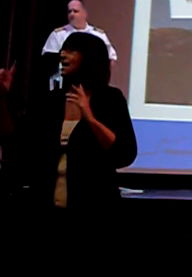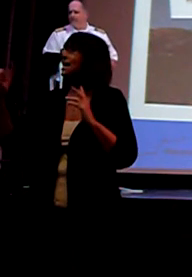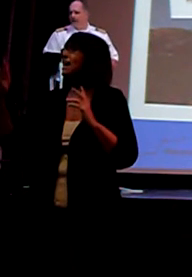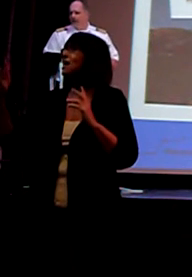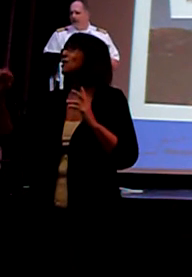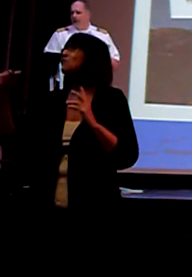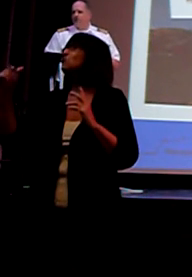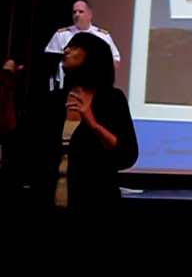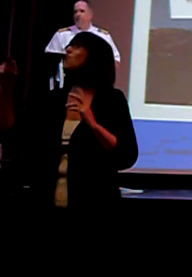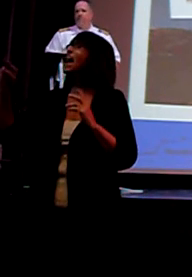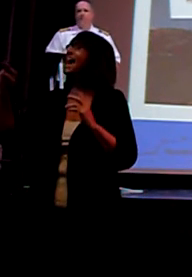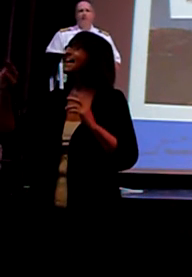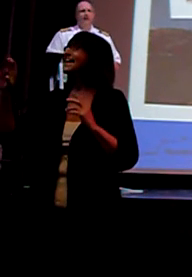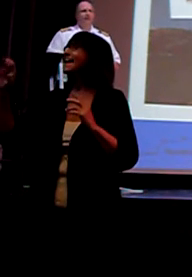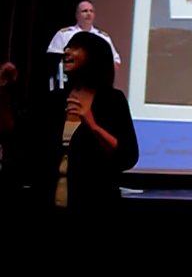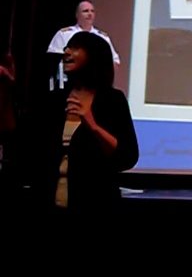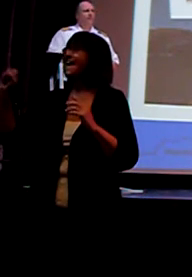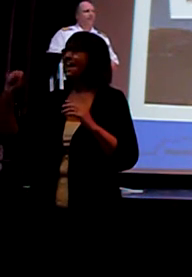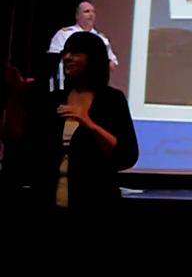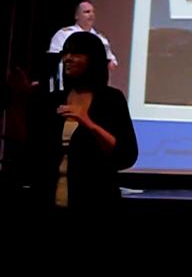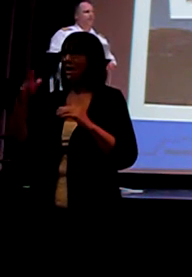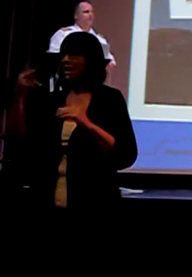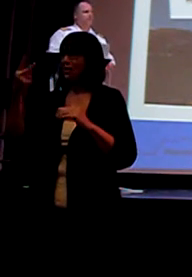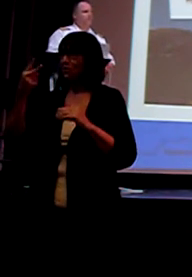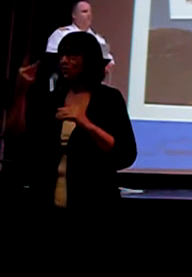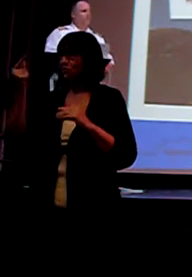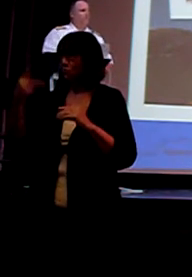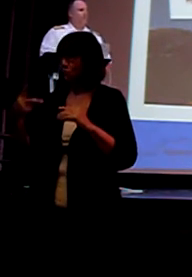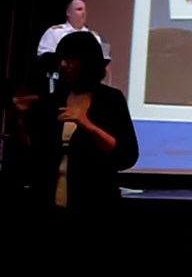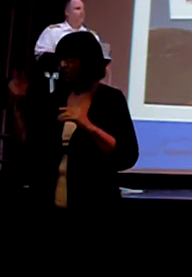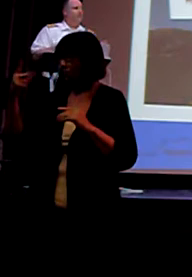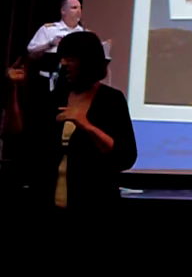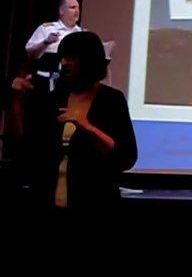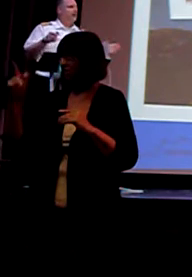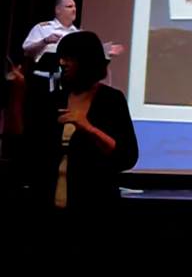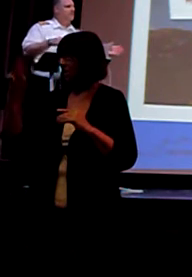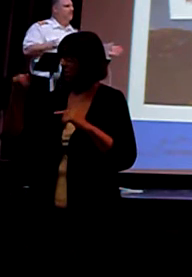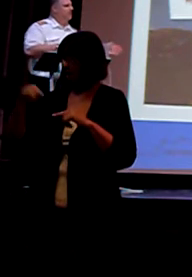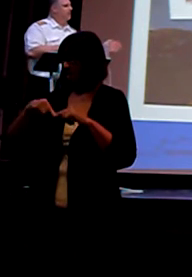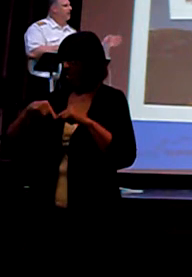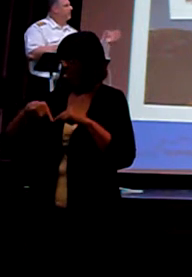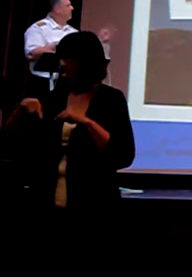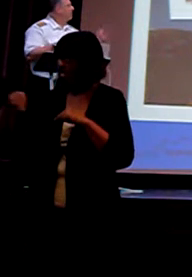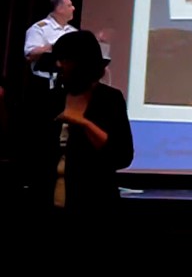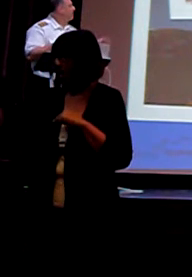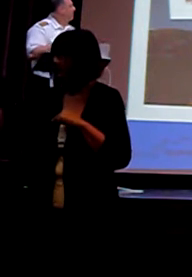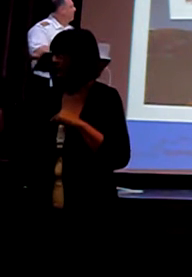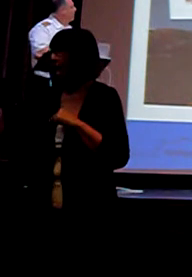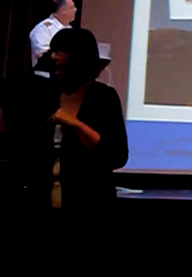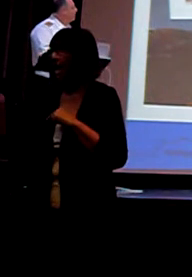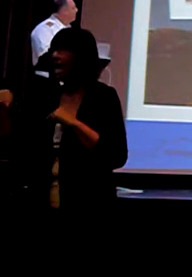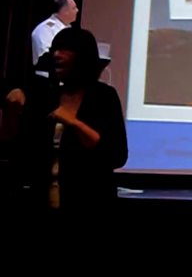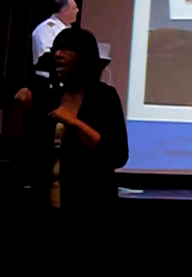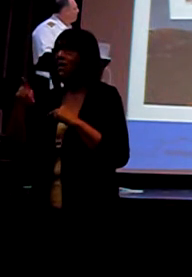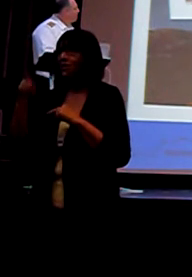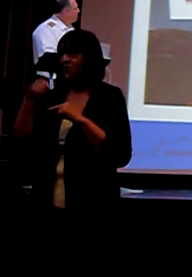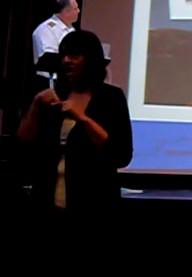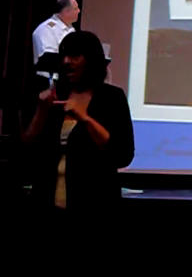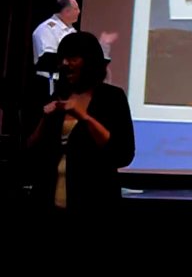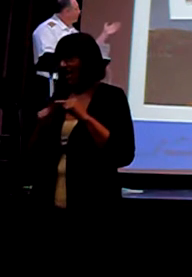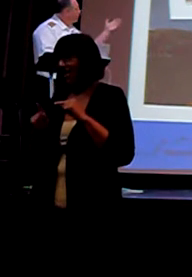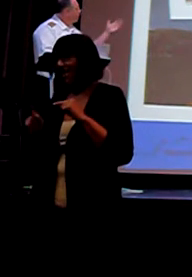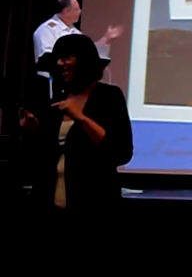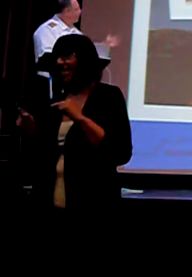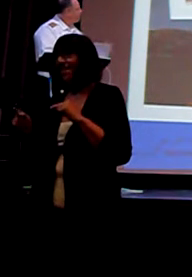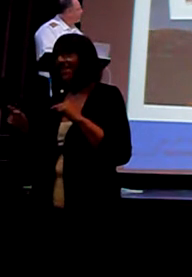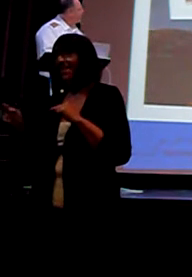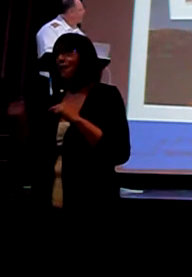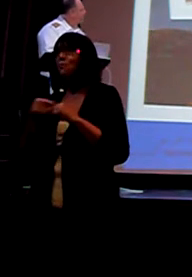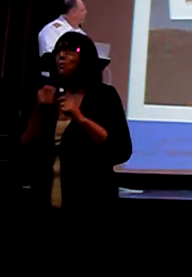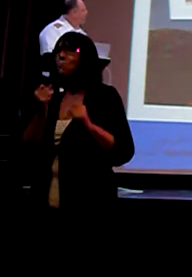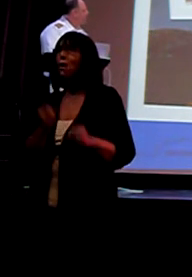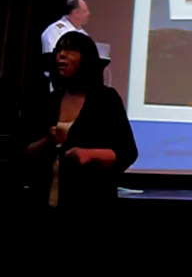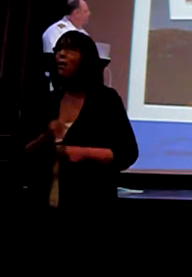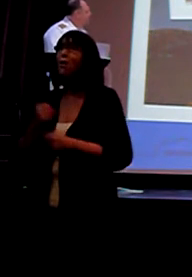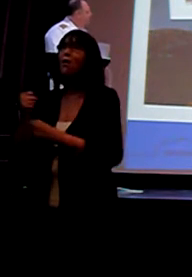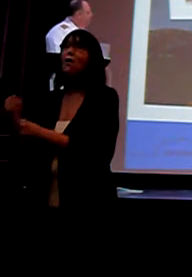caves. And it's about 2.5 kilometers long caves that you can go around with boats